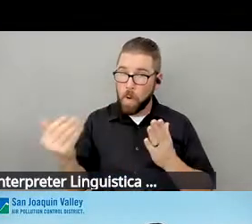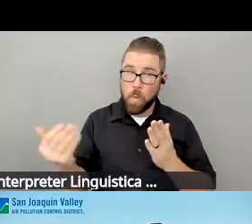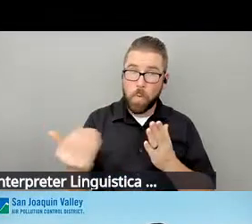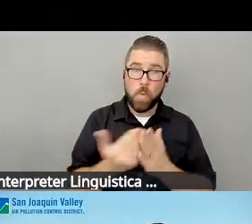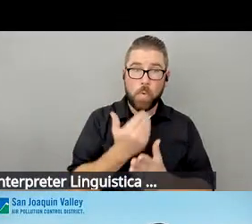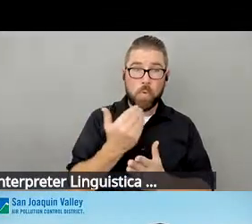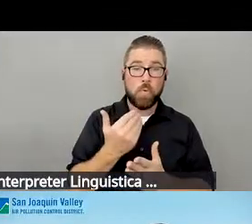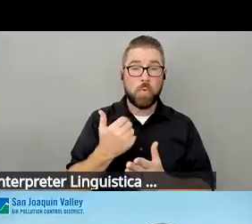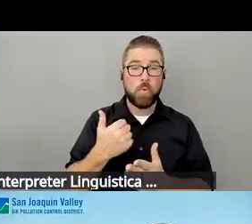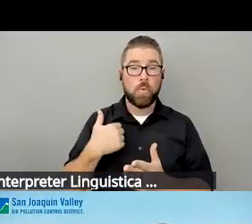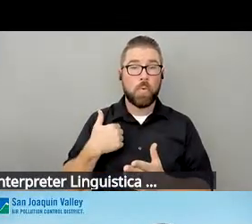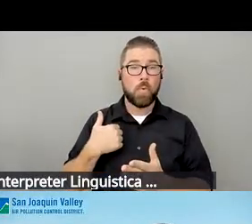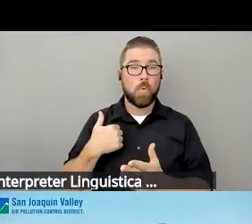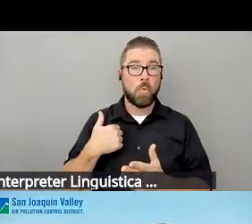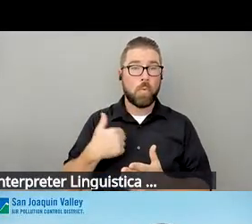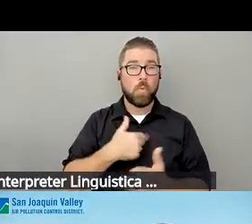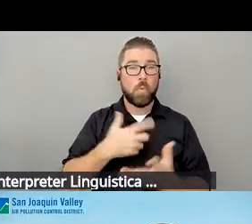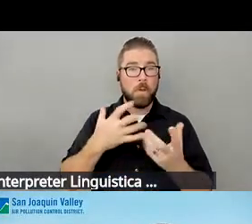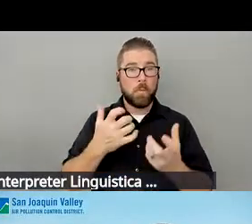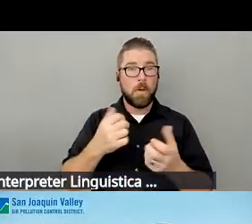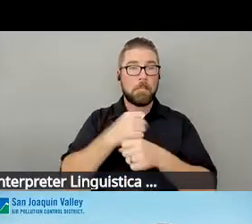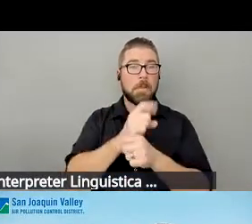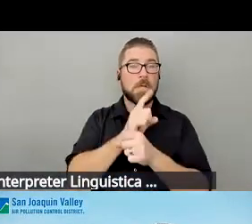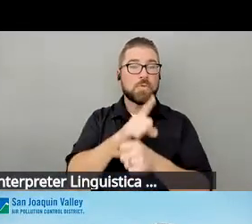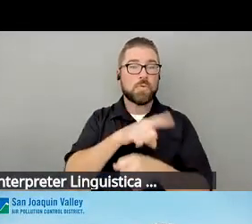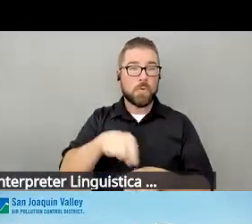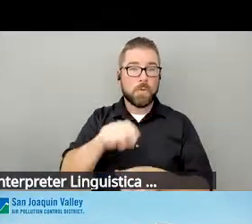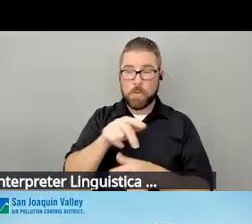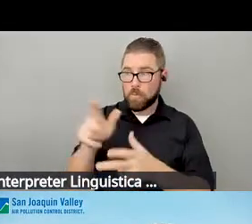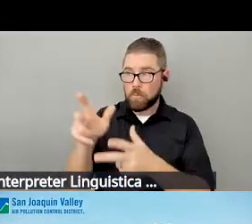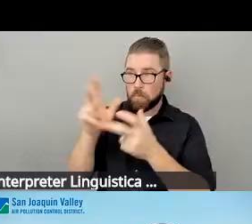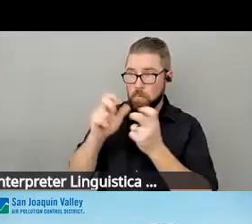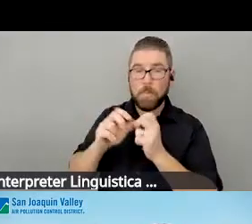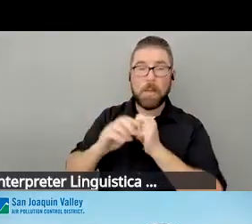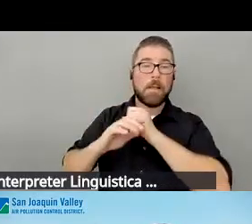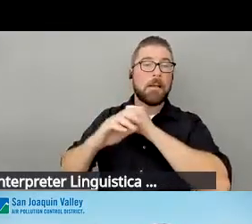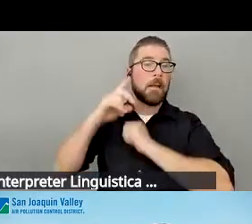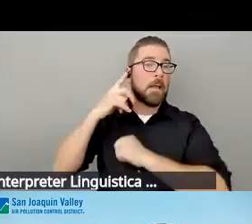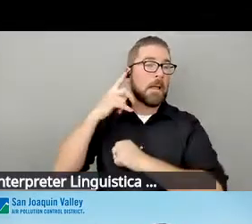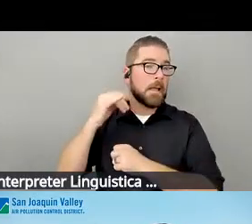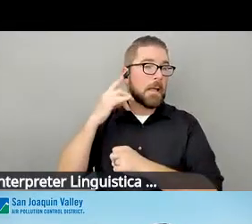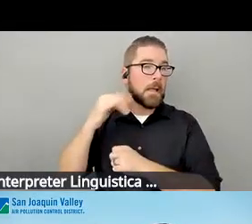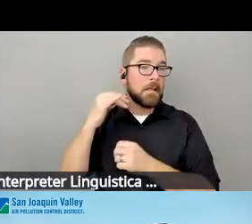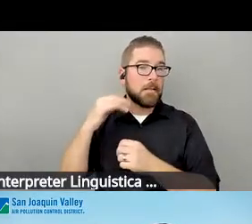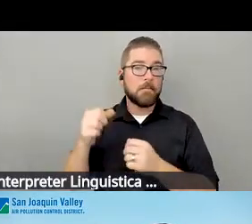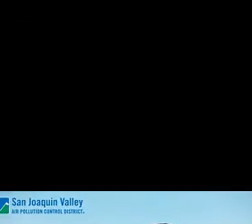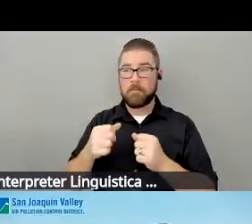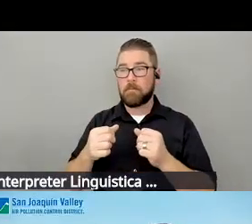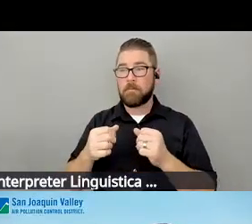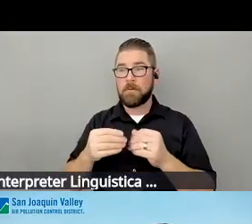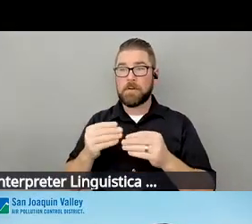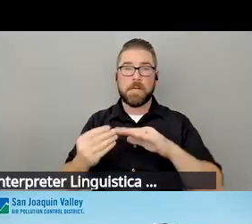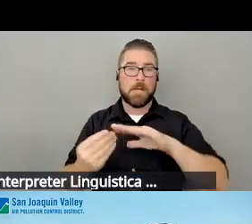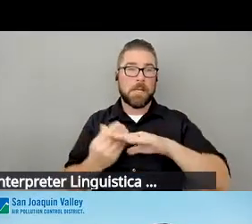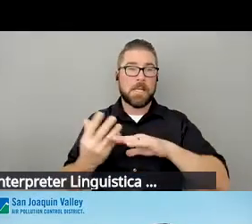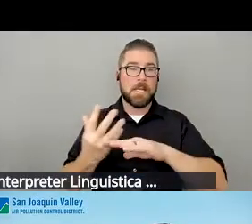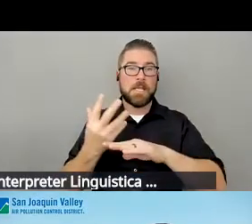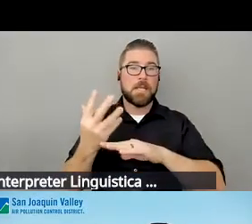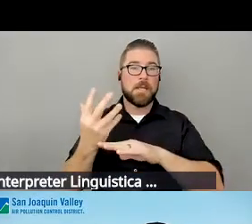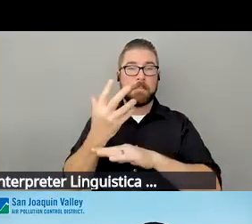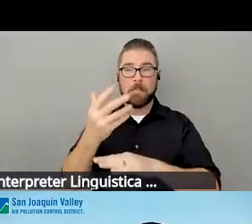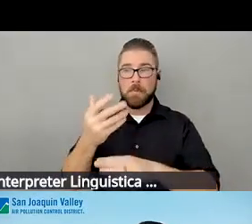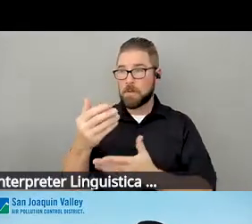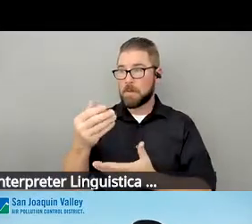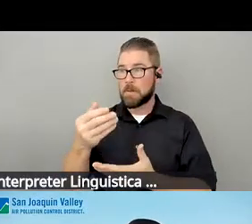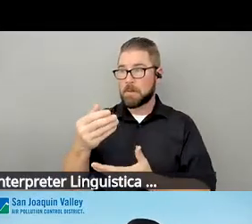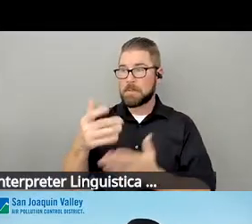from. We have California Emerging Technology Fund in addition to some of our typical partners. And so I will pass it to Steph just to give